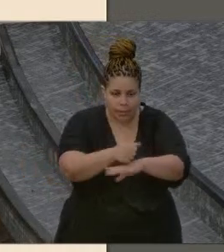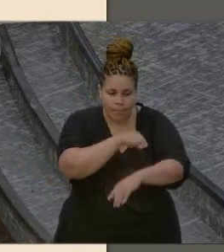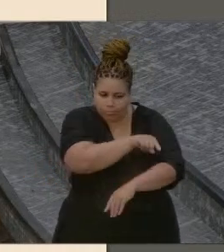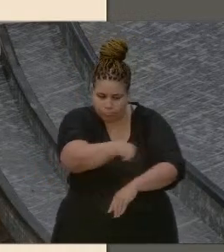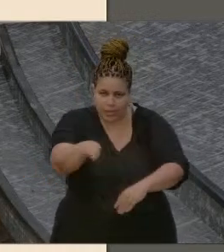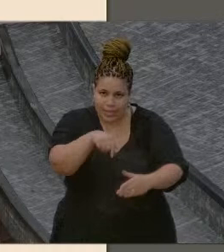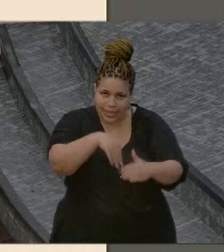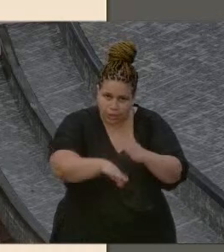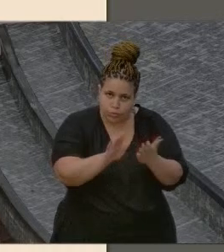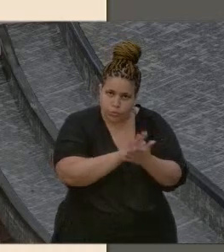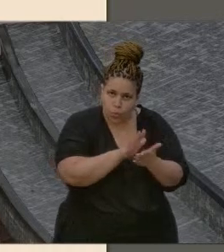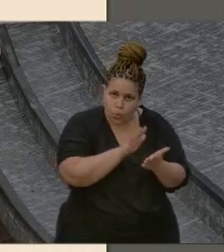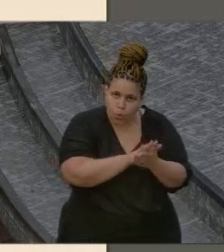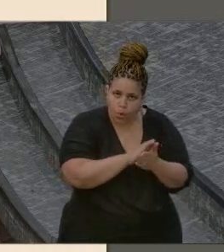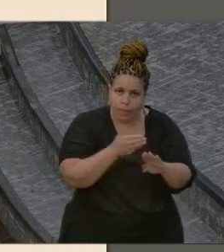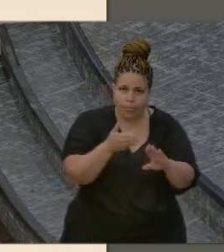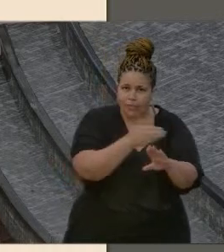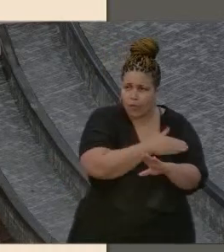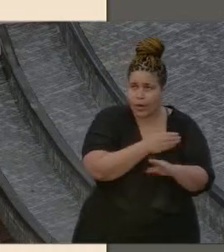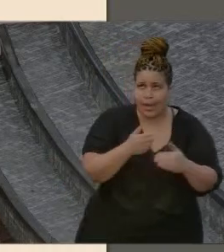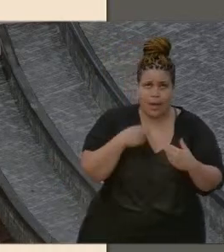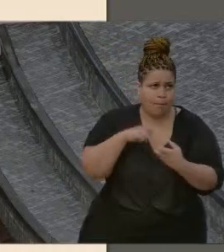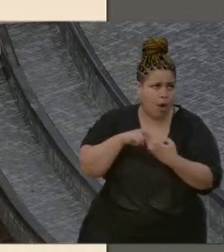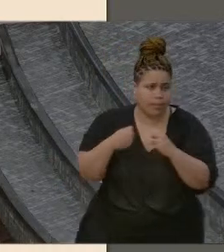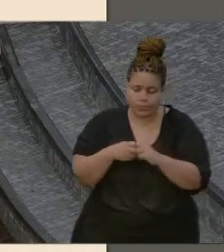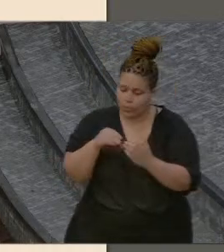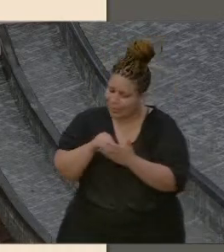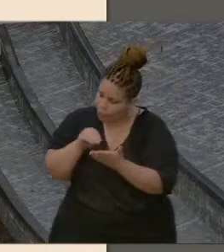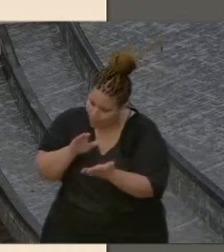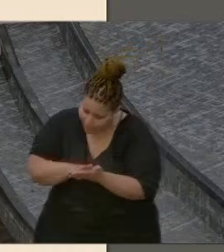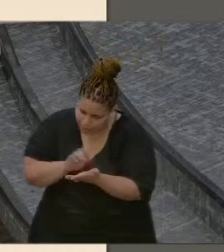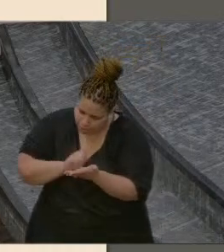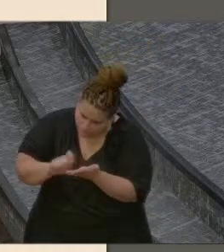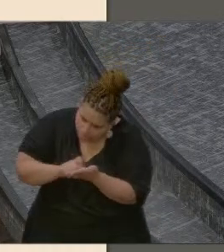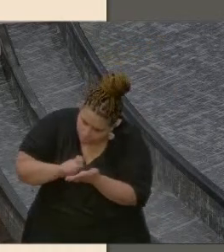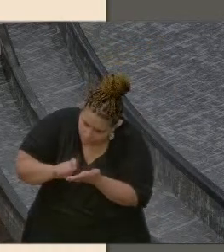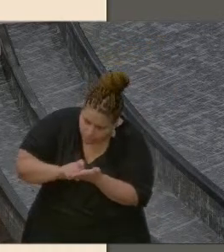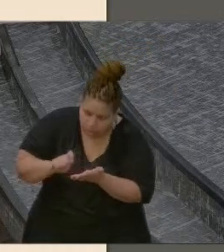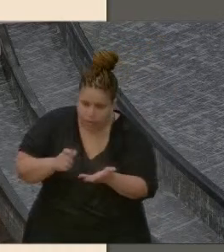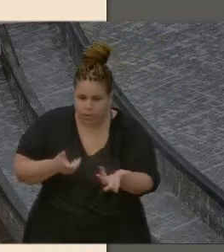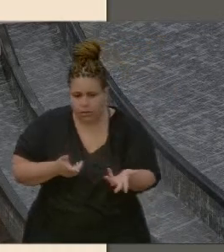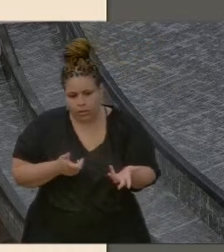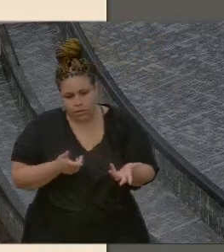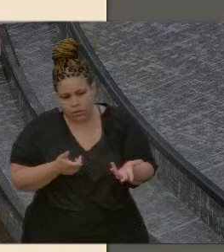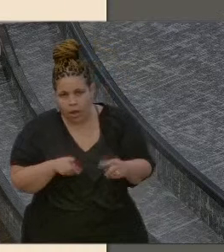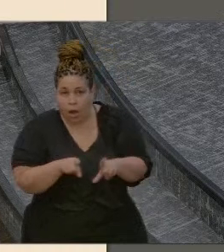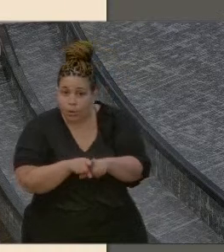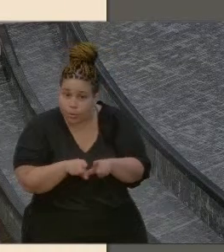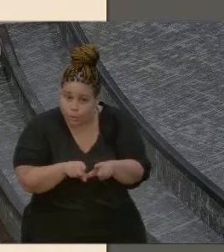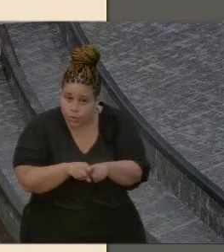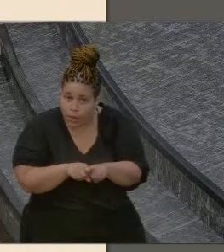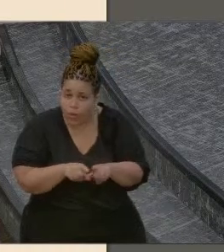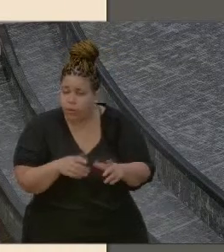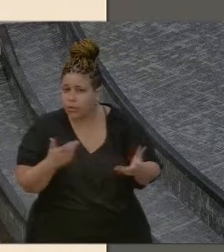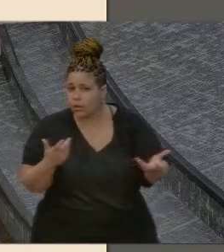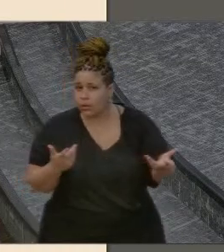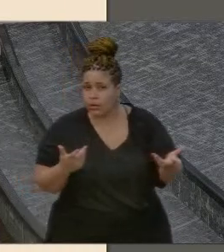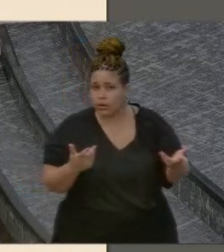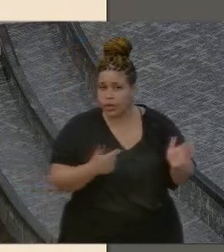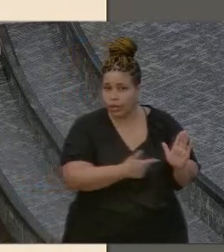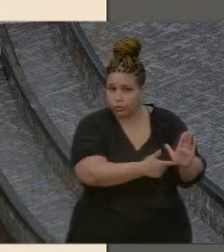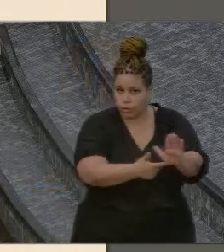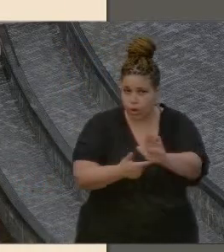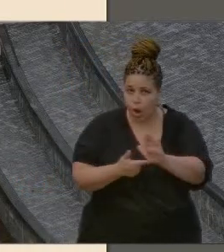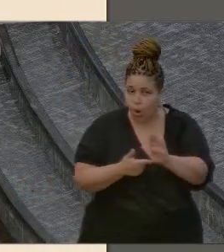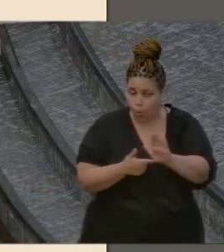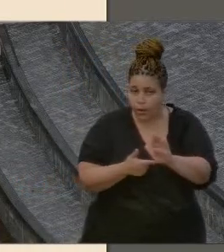were issues with documentations. We've talked about challenges in trying to accurately show the